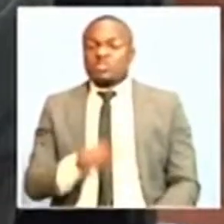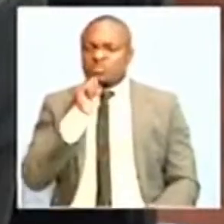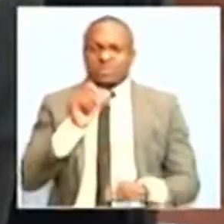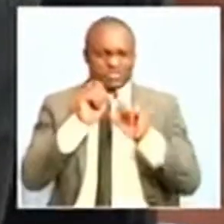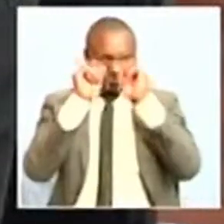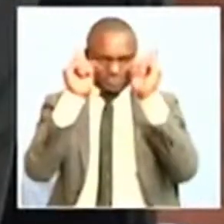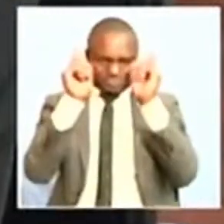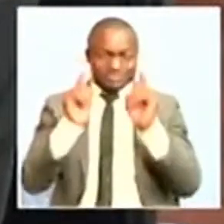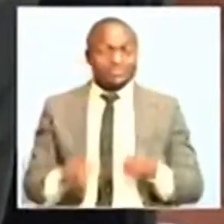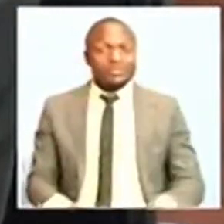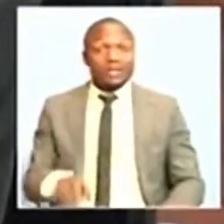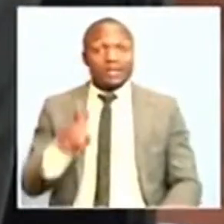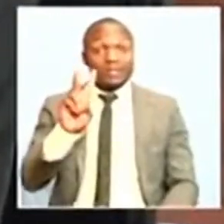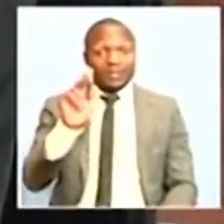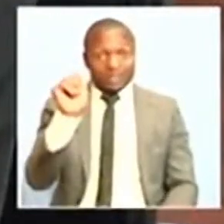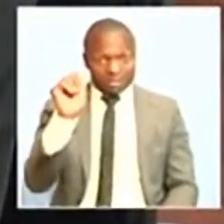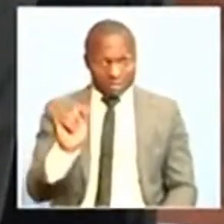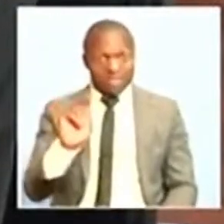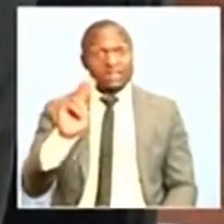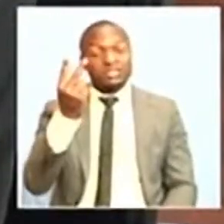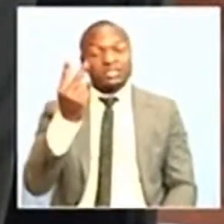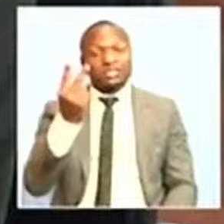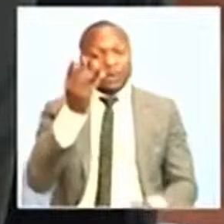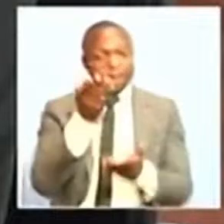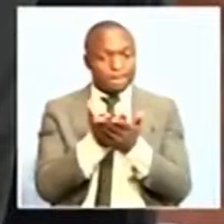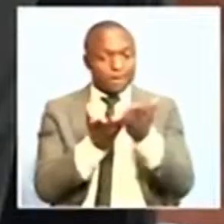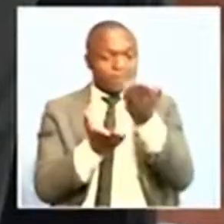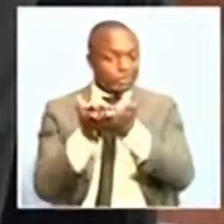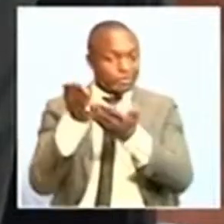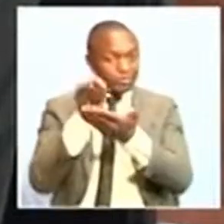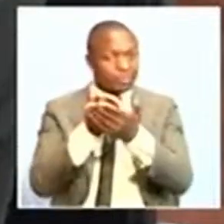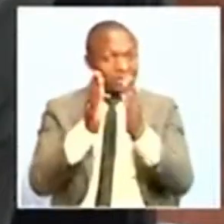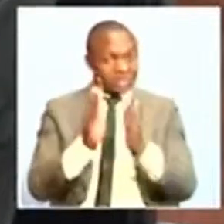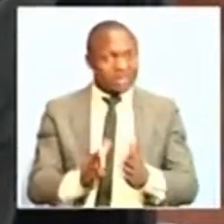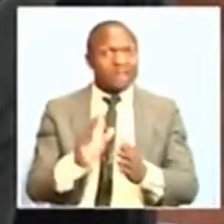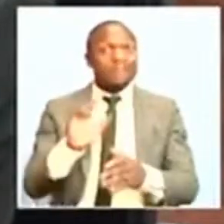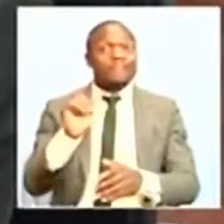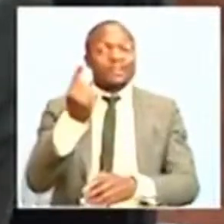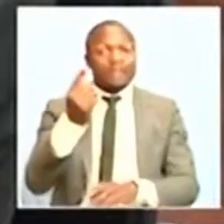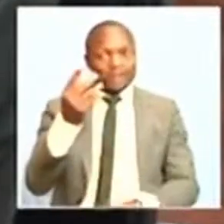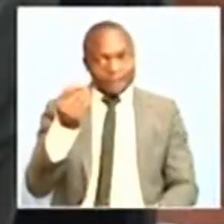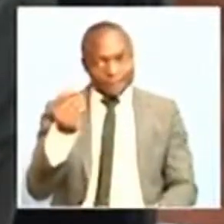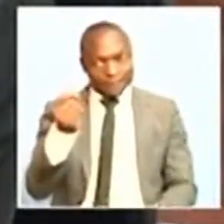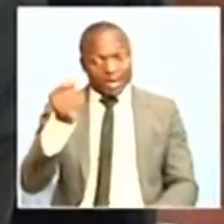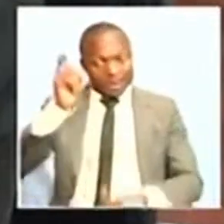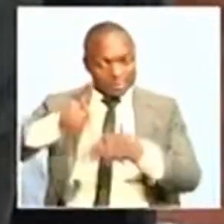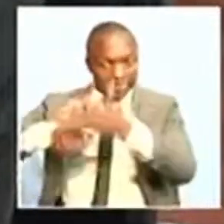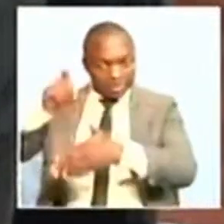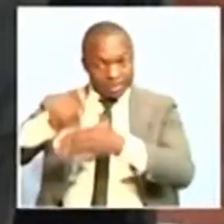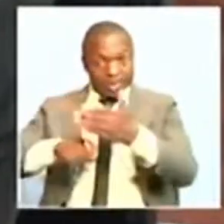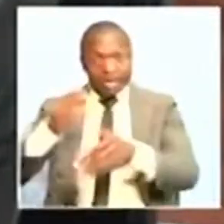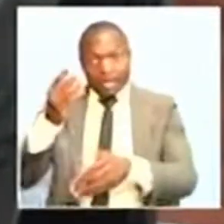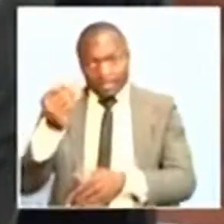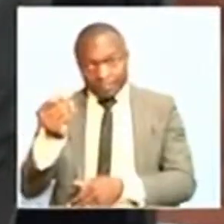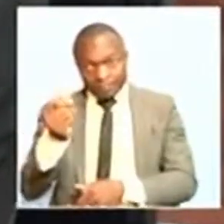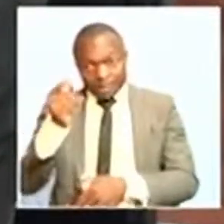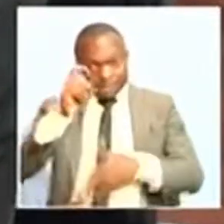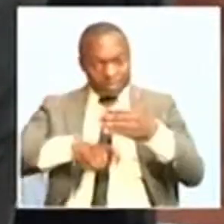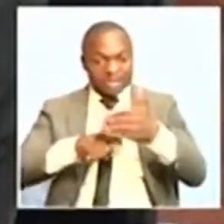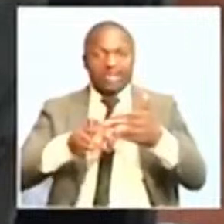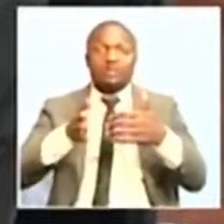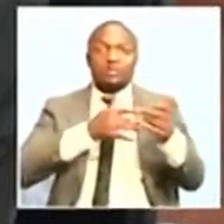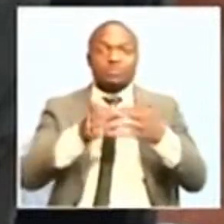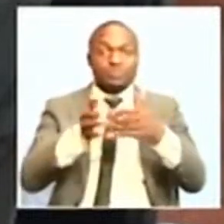surprise that VAT is the second contributor and the first one is income tax, because income tax is easy to